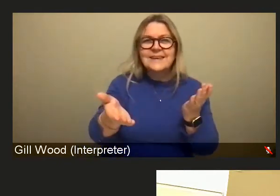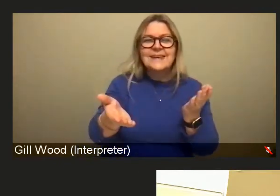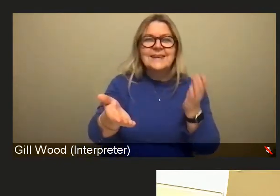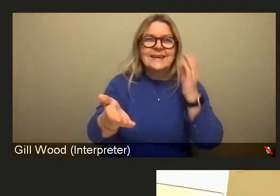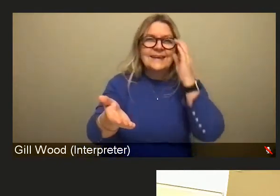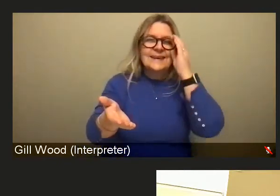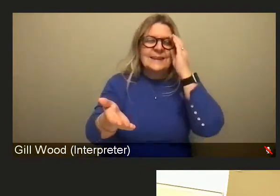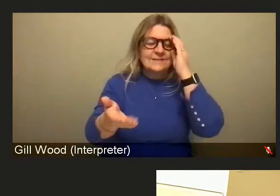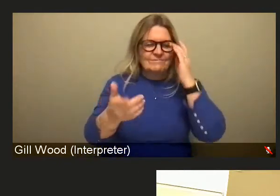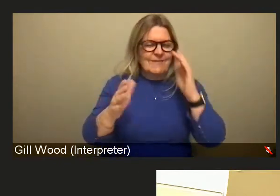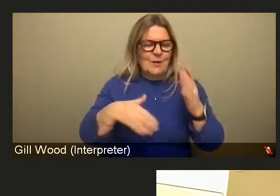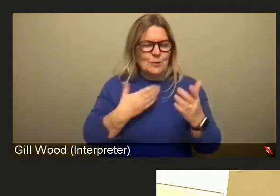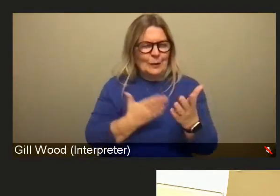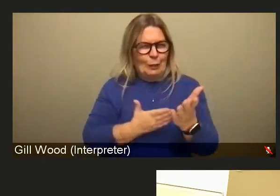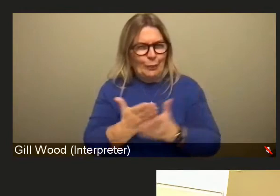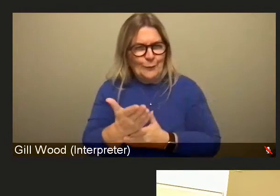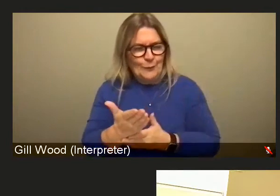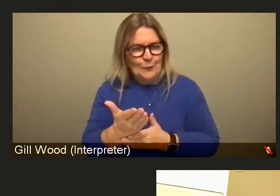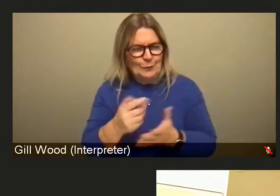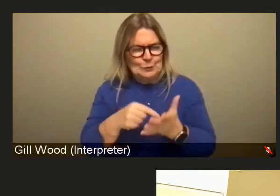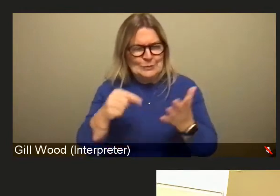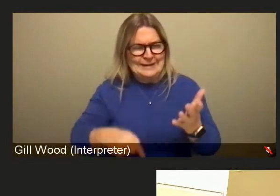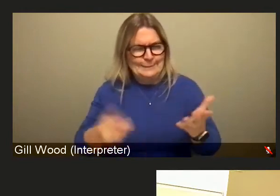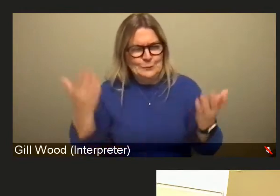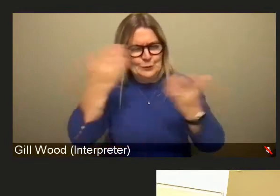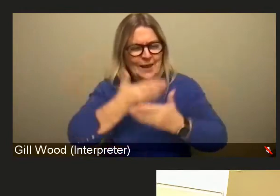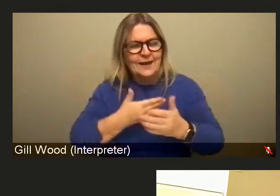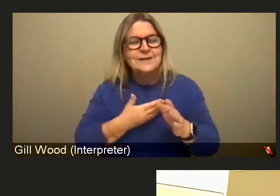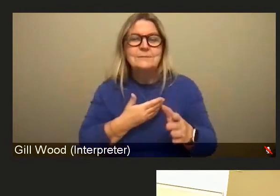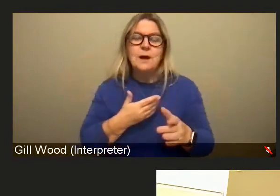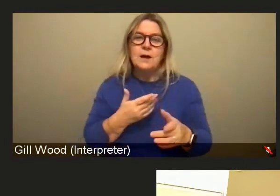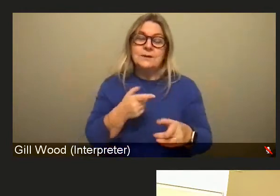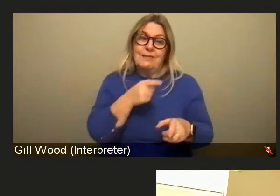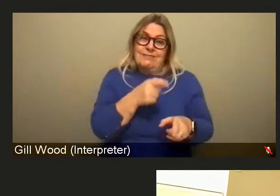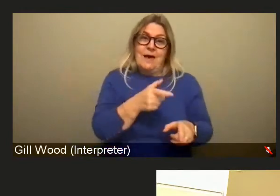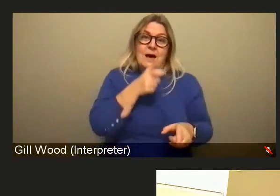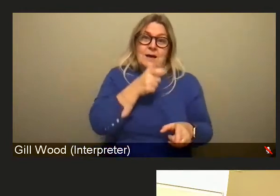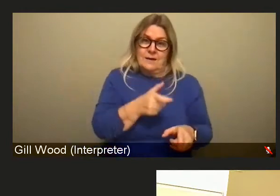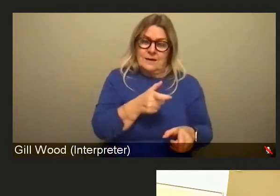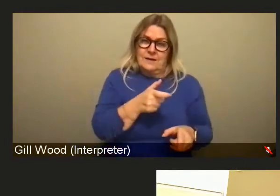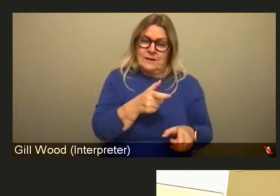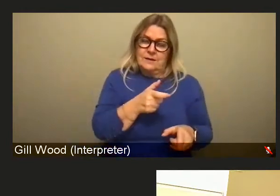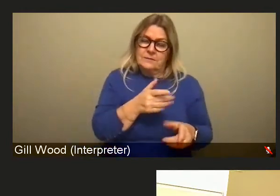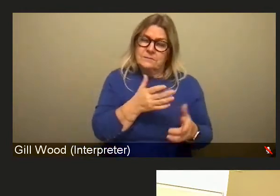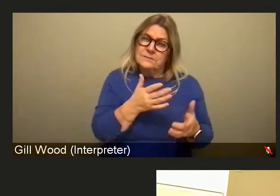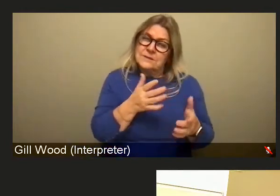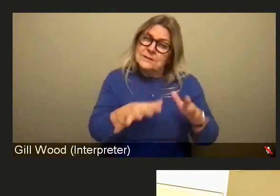I would suggest that the employability is an extension of the social model of disability, where